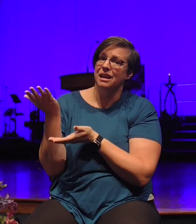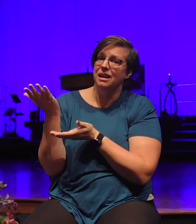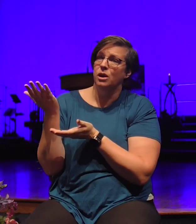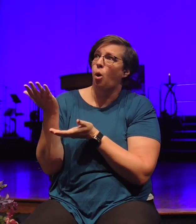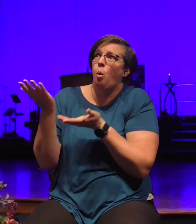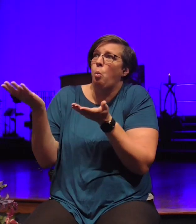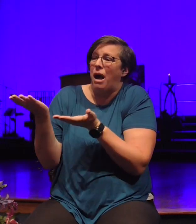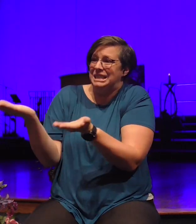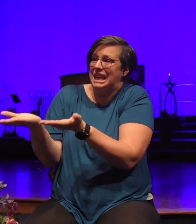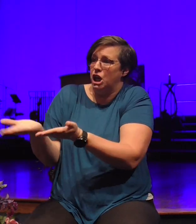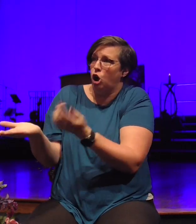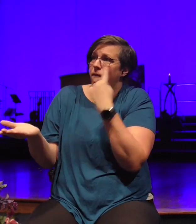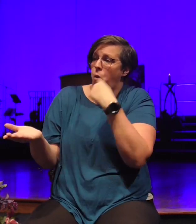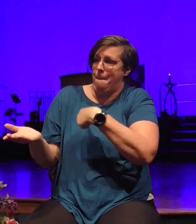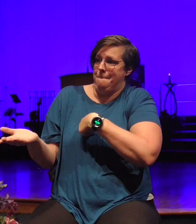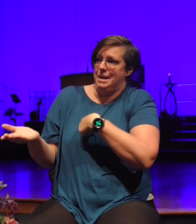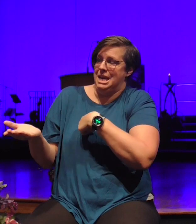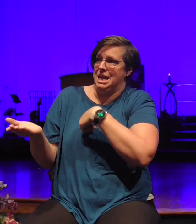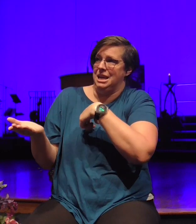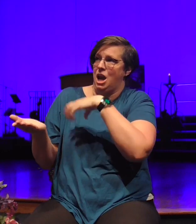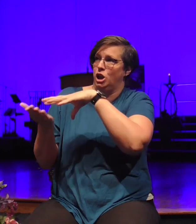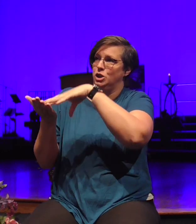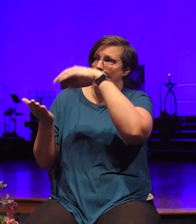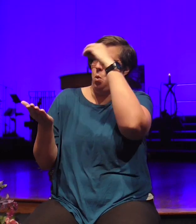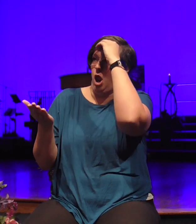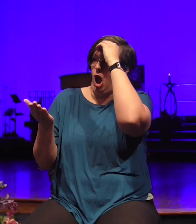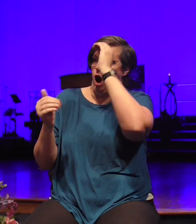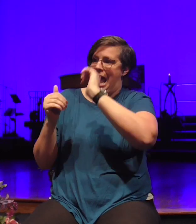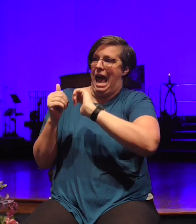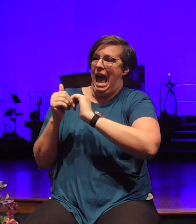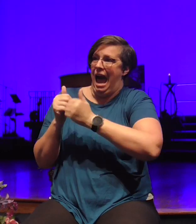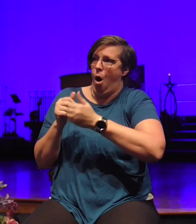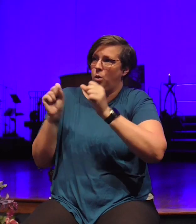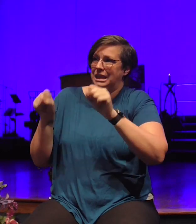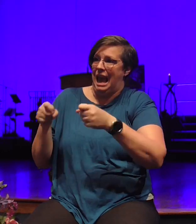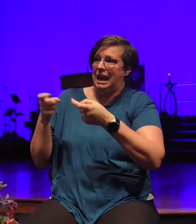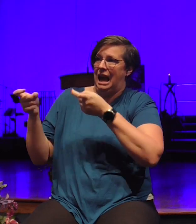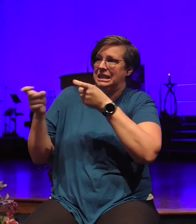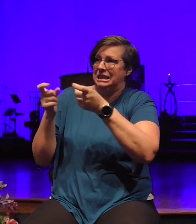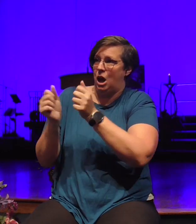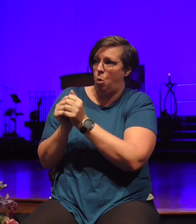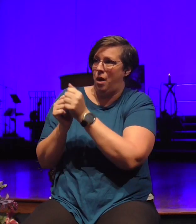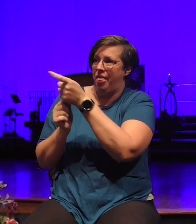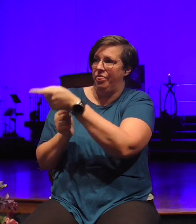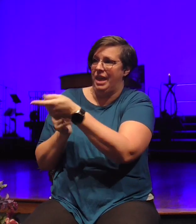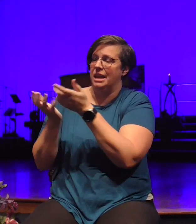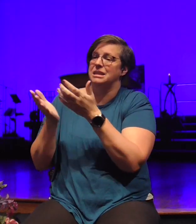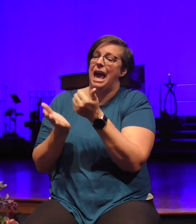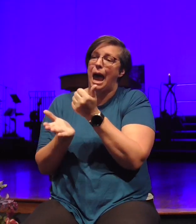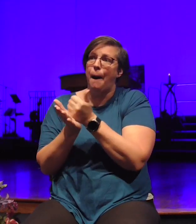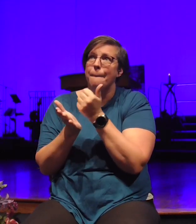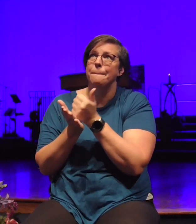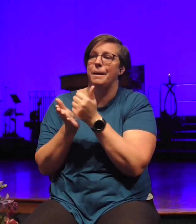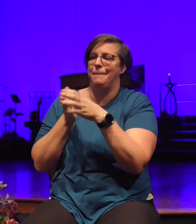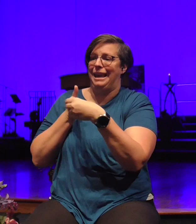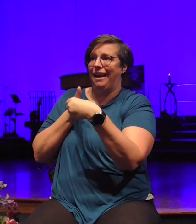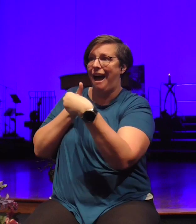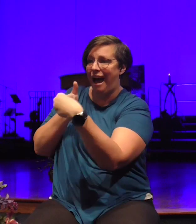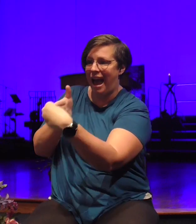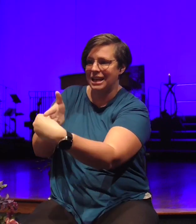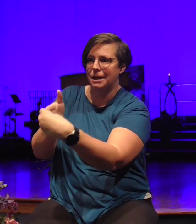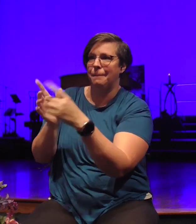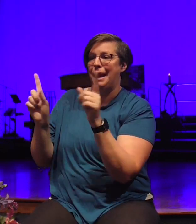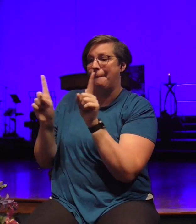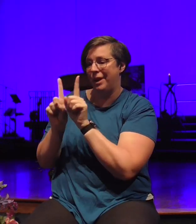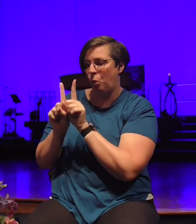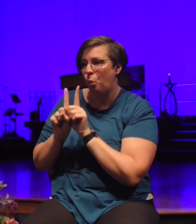What's here for me? How can I be with this? Help me, guide me, be with me.